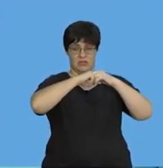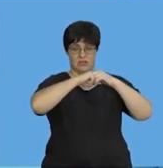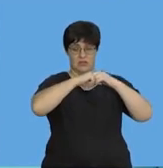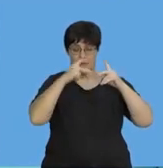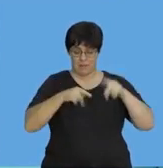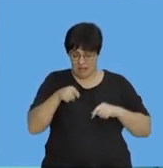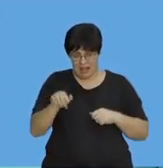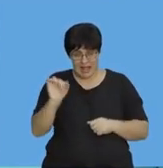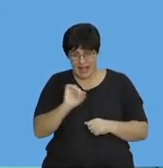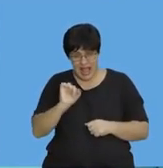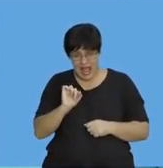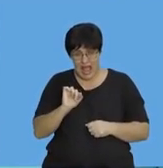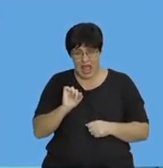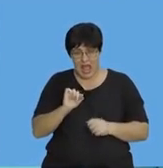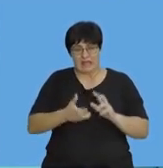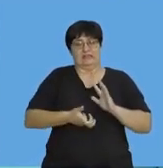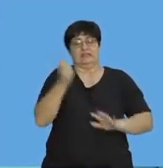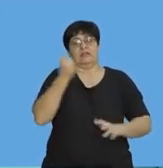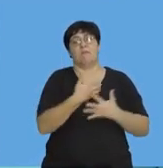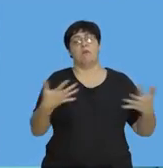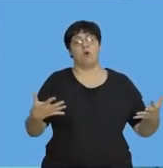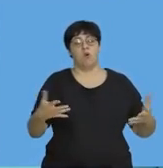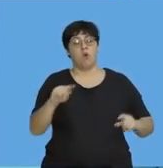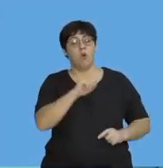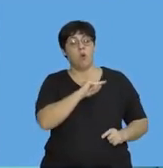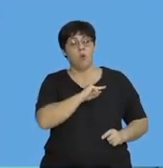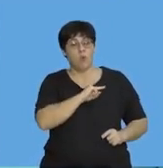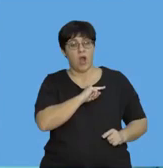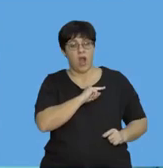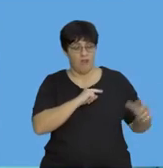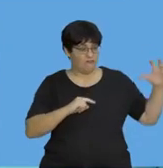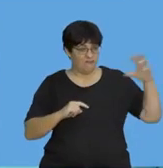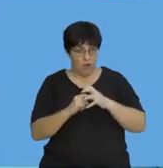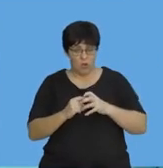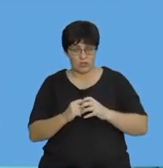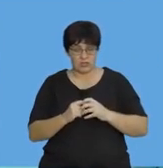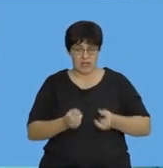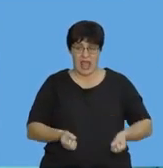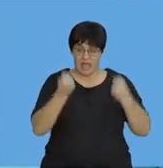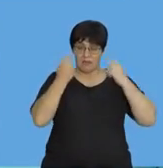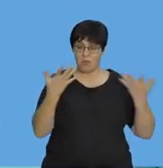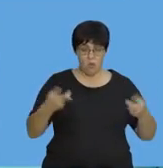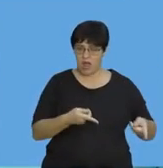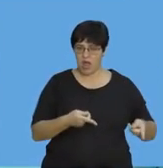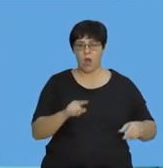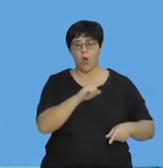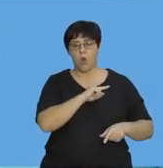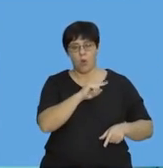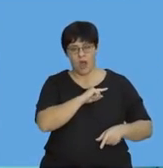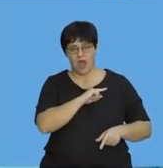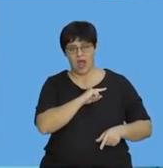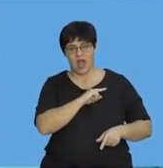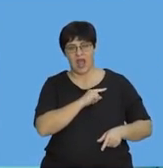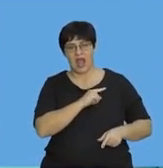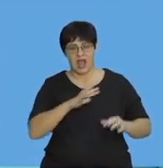beginning, the people in the car get more damaged, not because they experience a bigger force than the truck, but